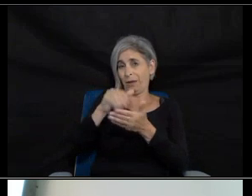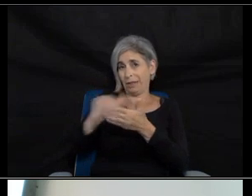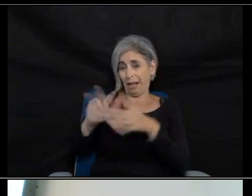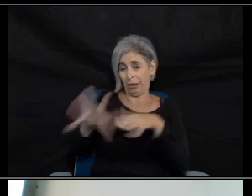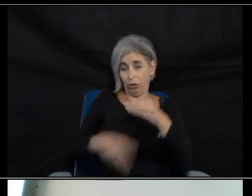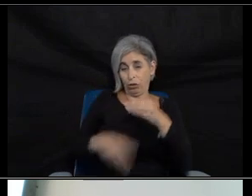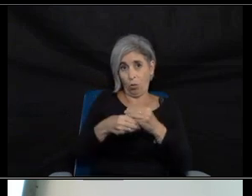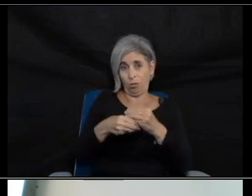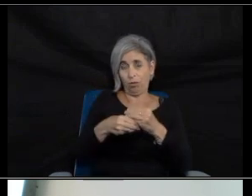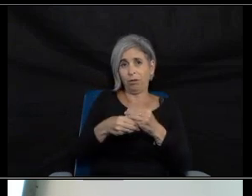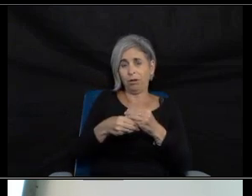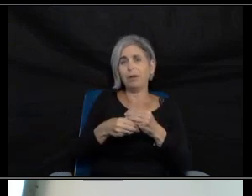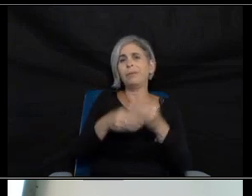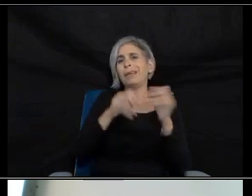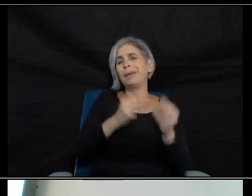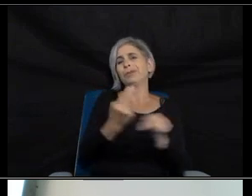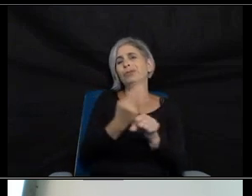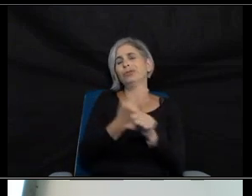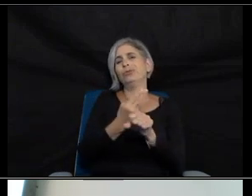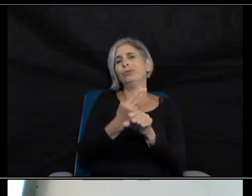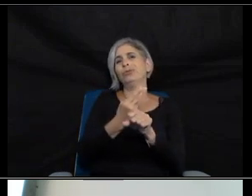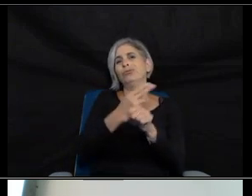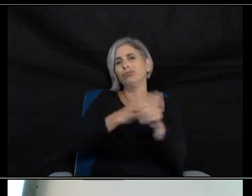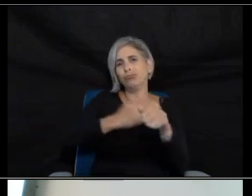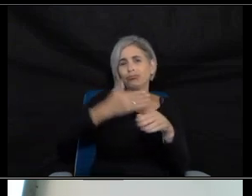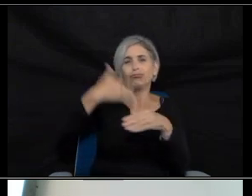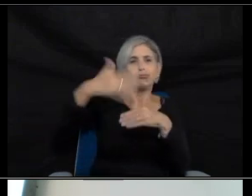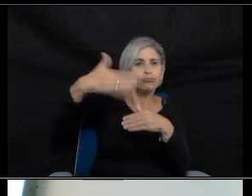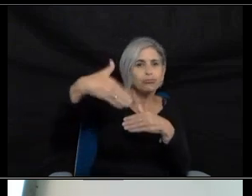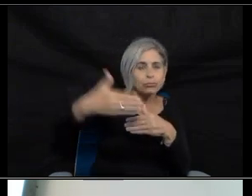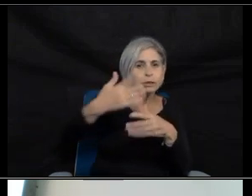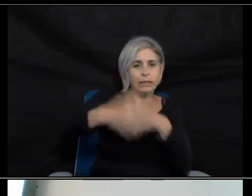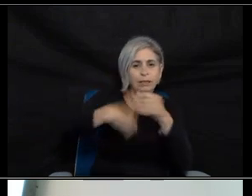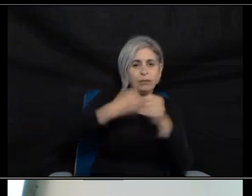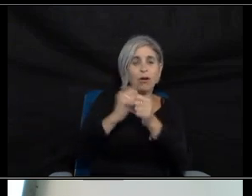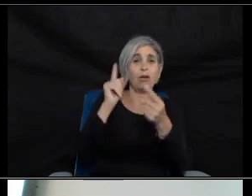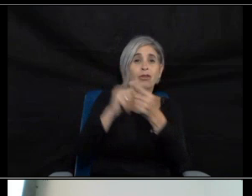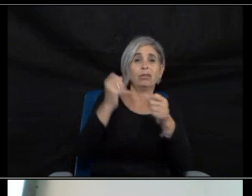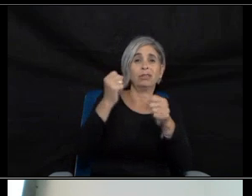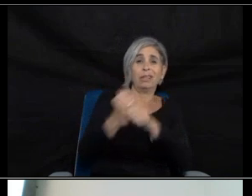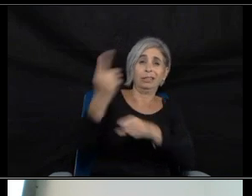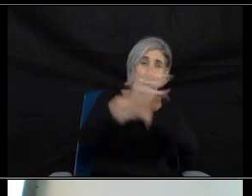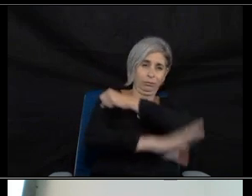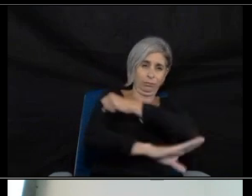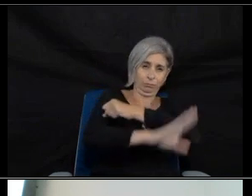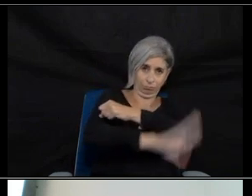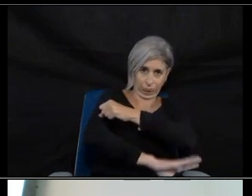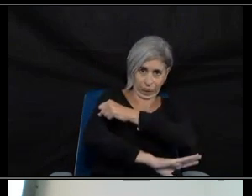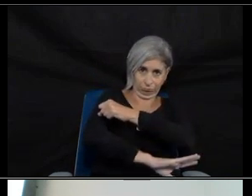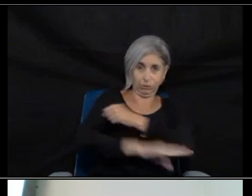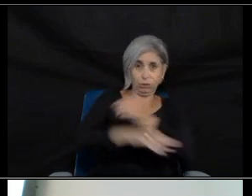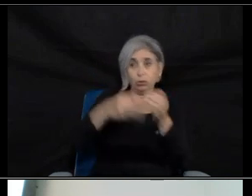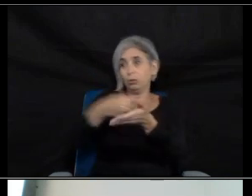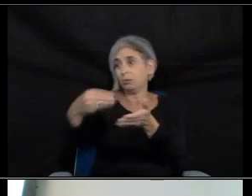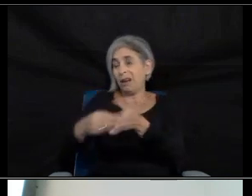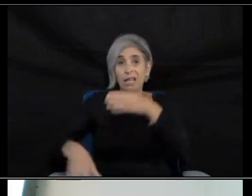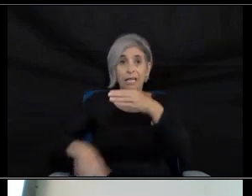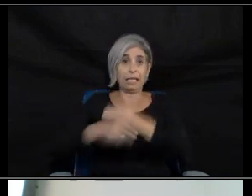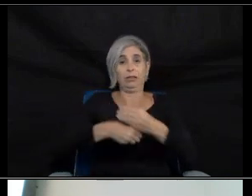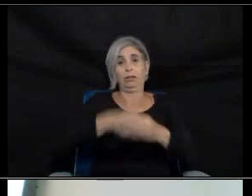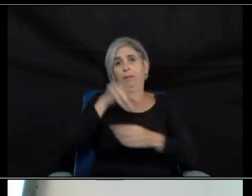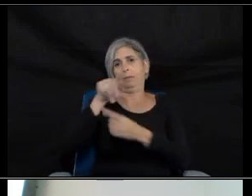total would be able to be spent over the next year until next September to buy additional